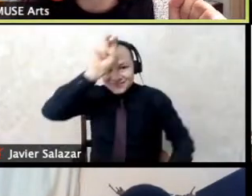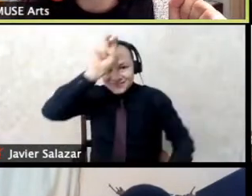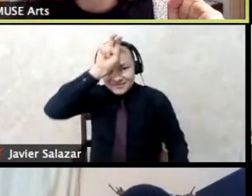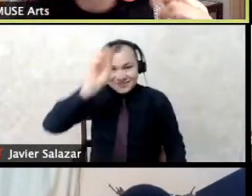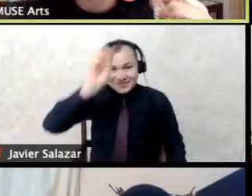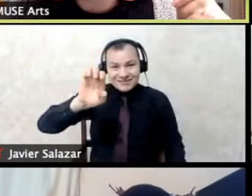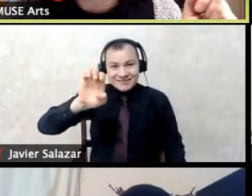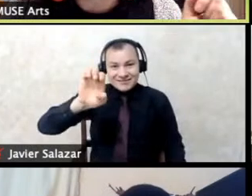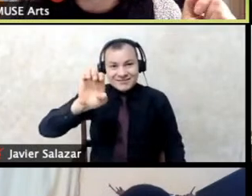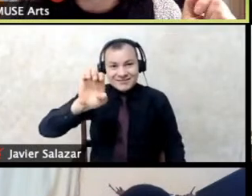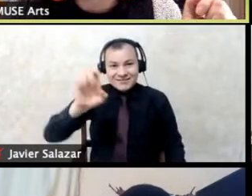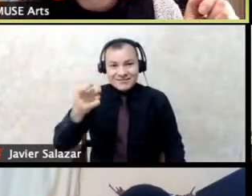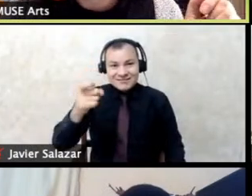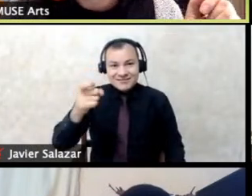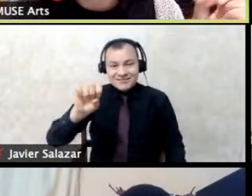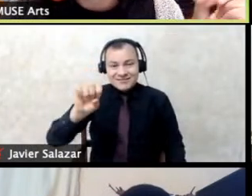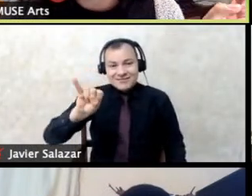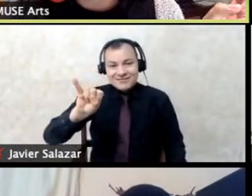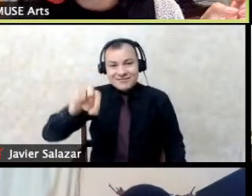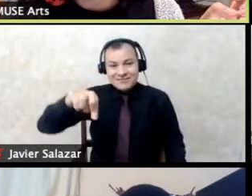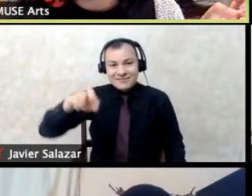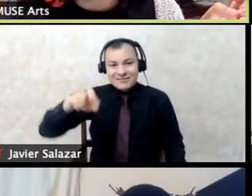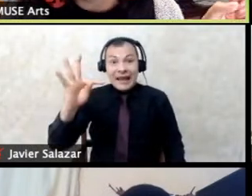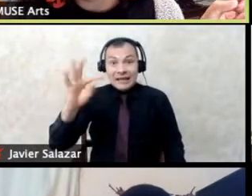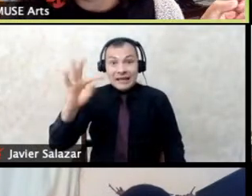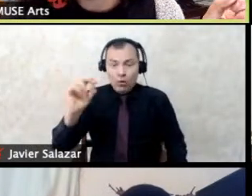met 2 years ago in Egypt.